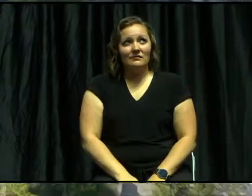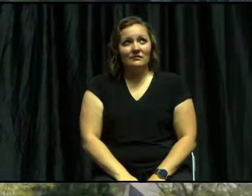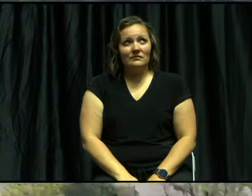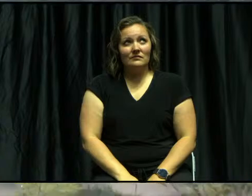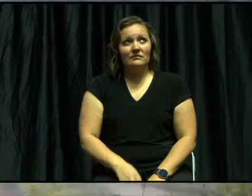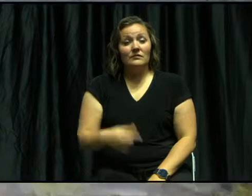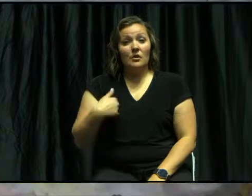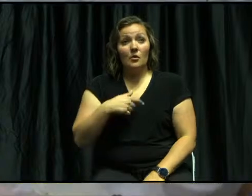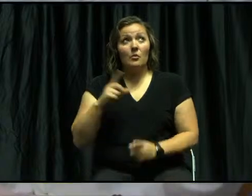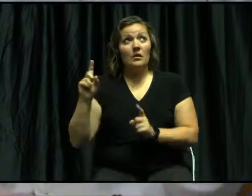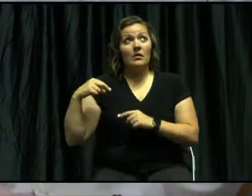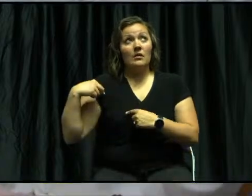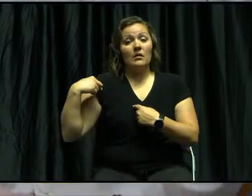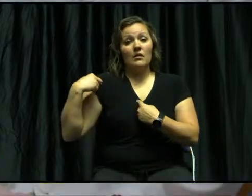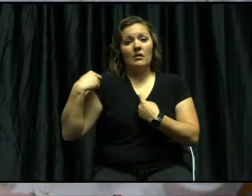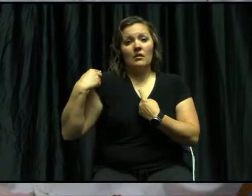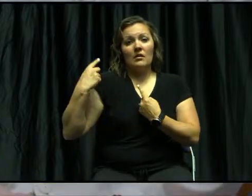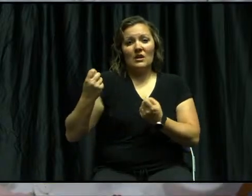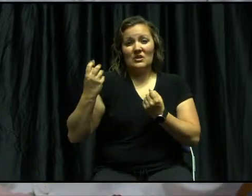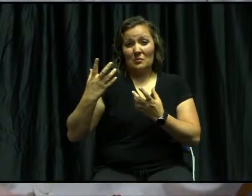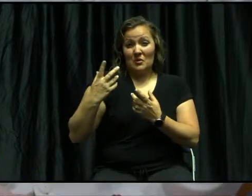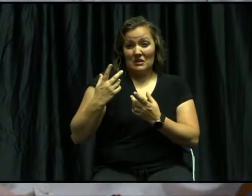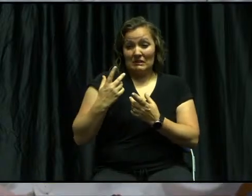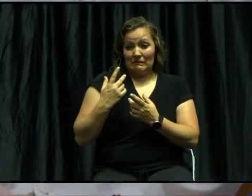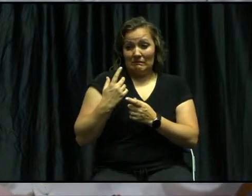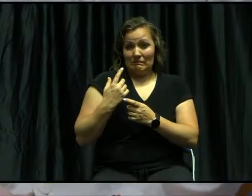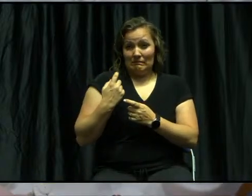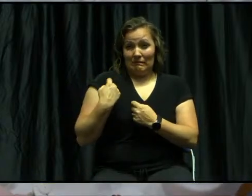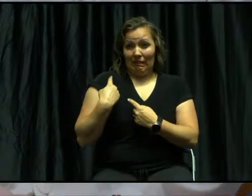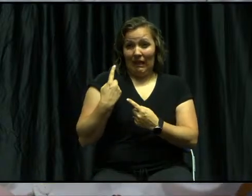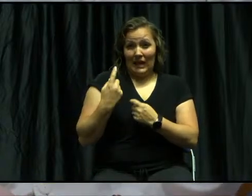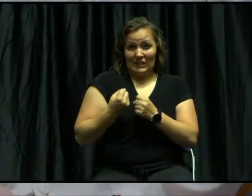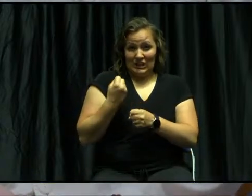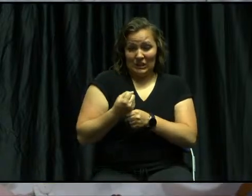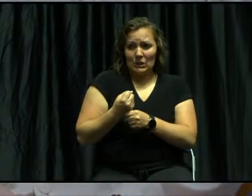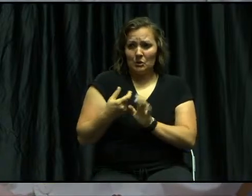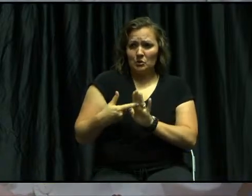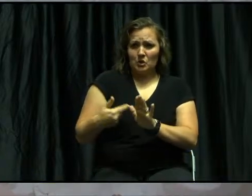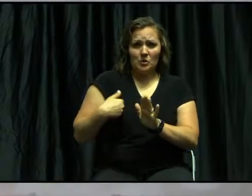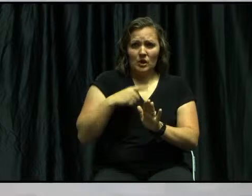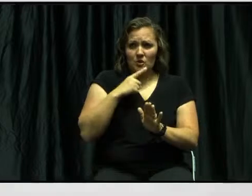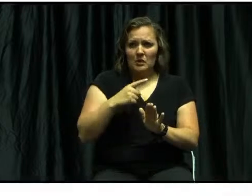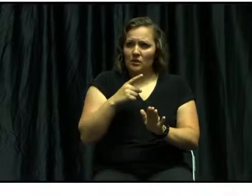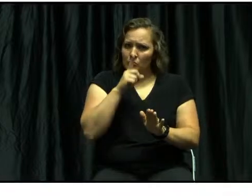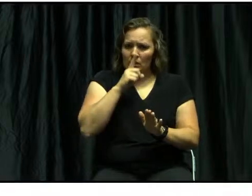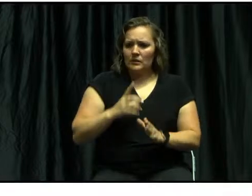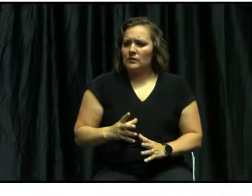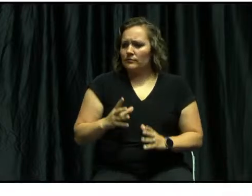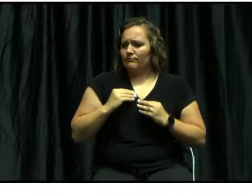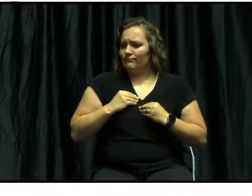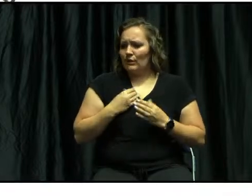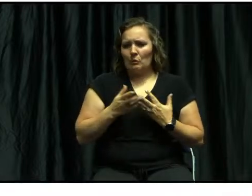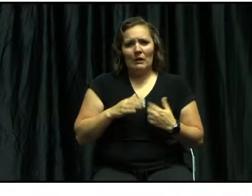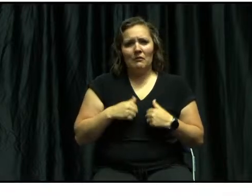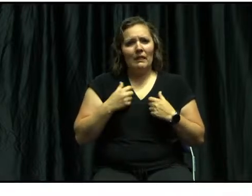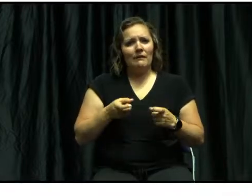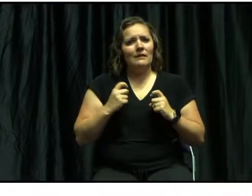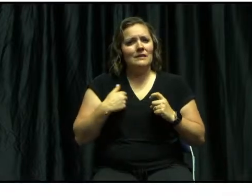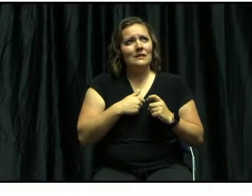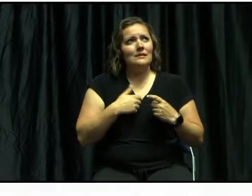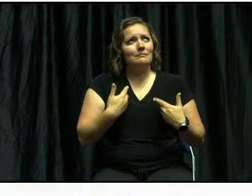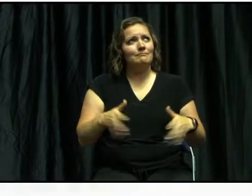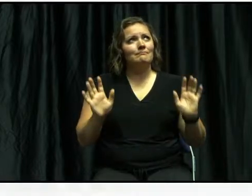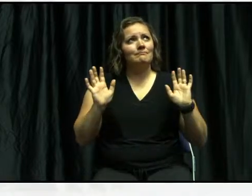We have been through so much in the last year, and that just shows us that we can go through whatever life throws at us.